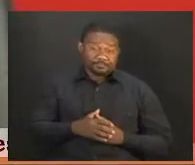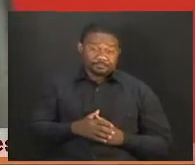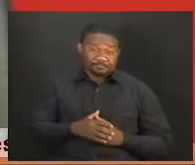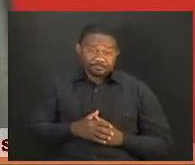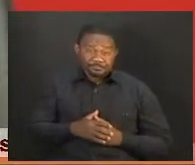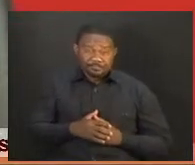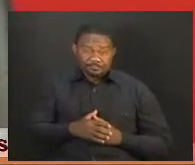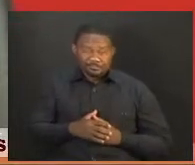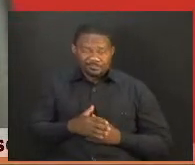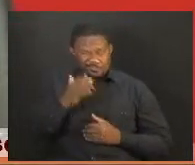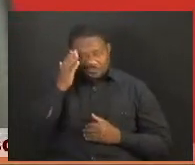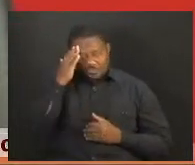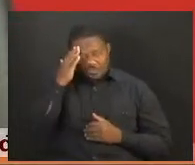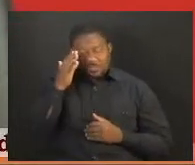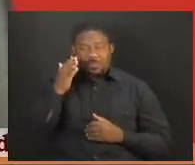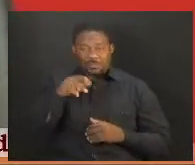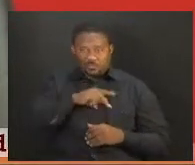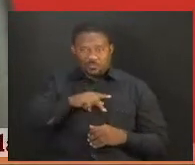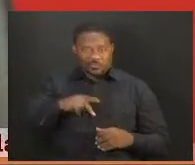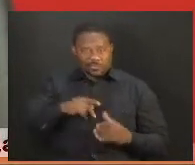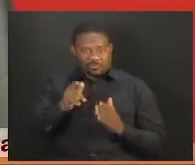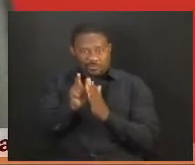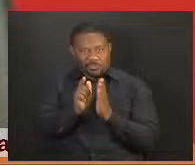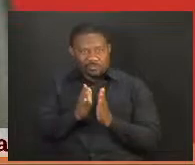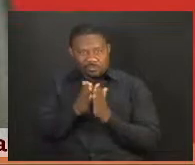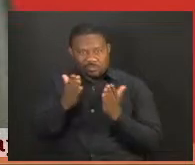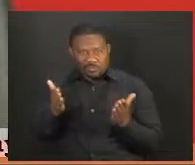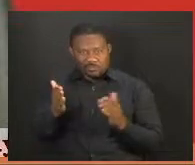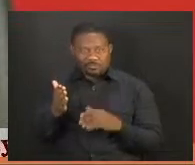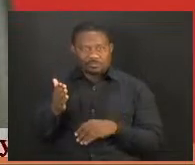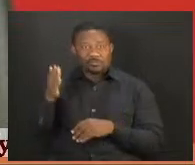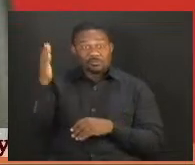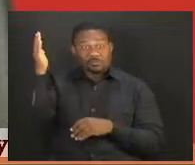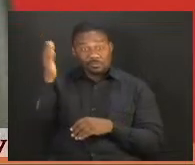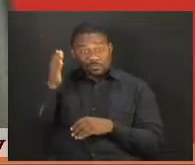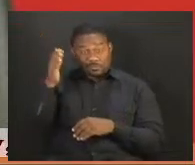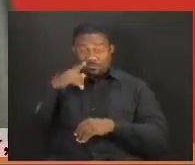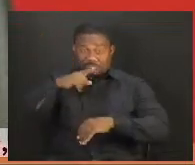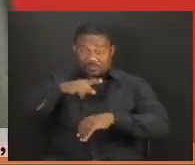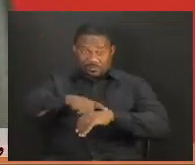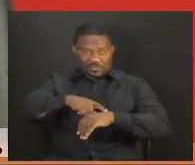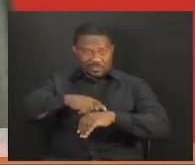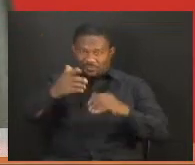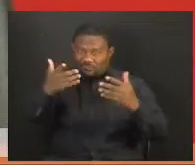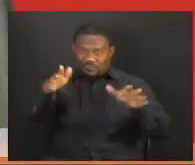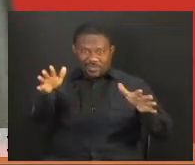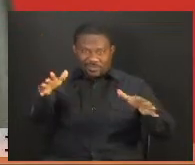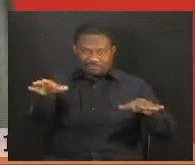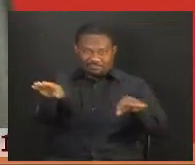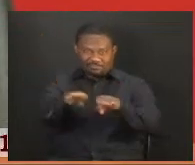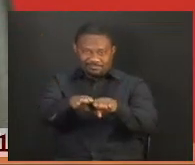by our standing orders, the statement time is ended.